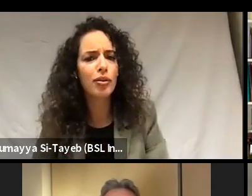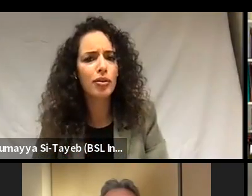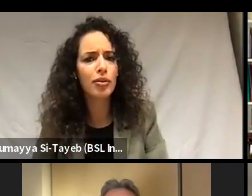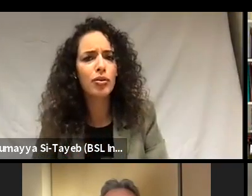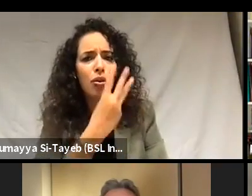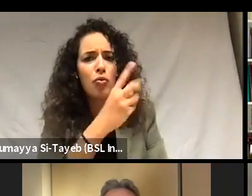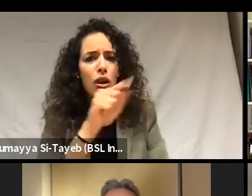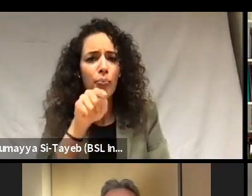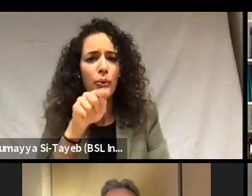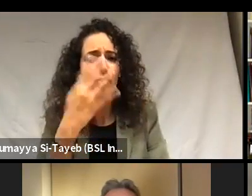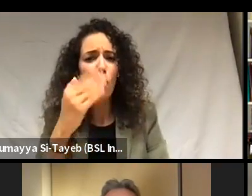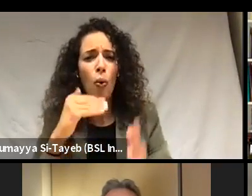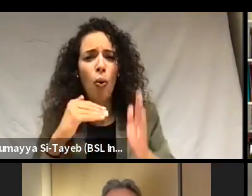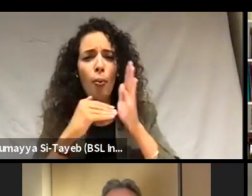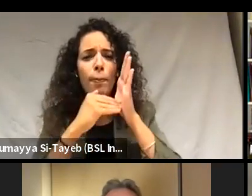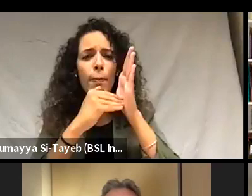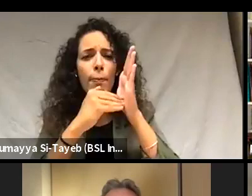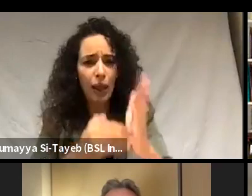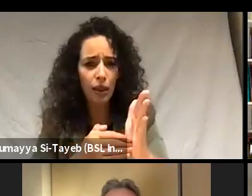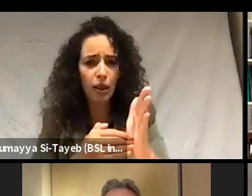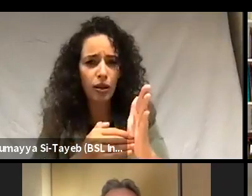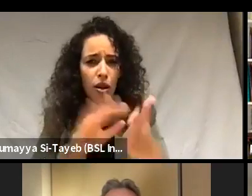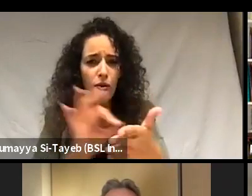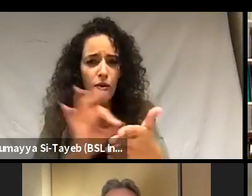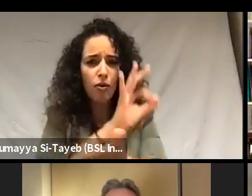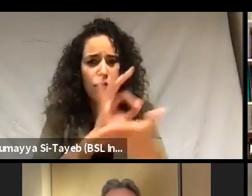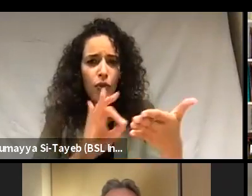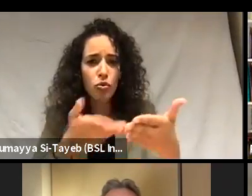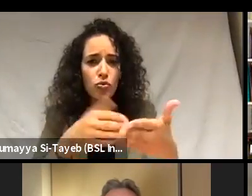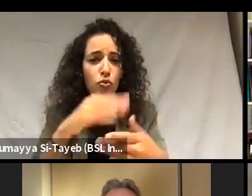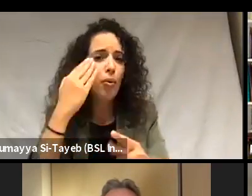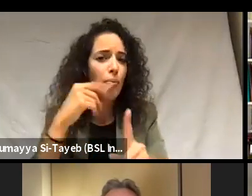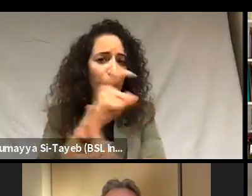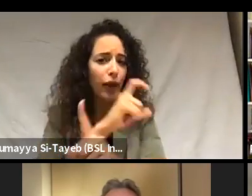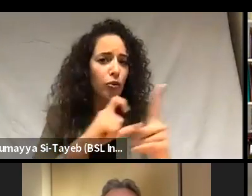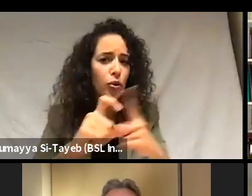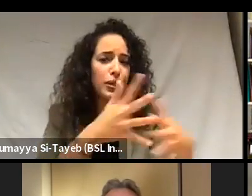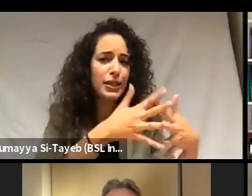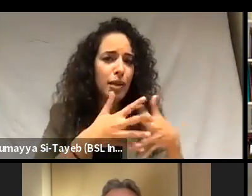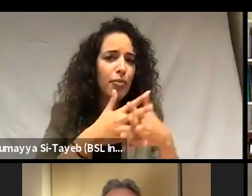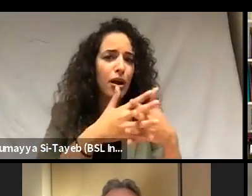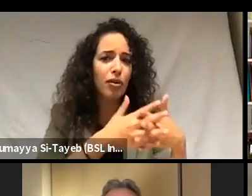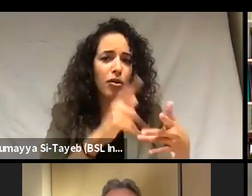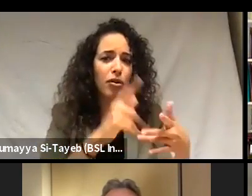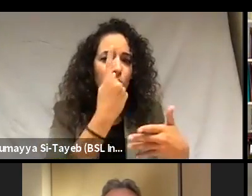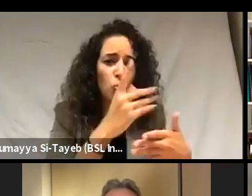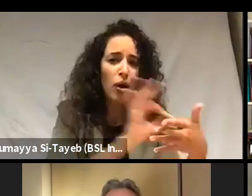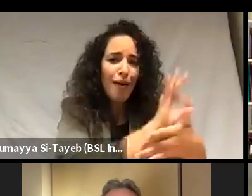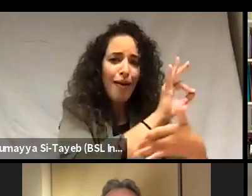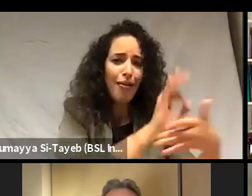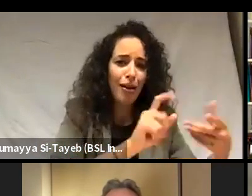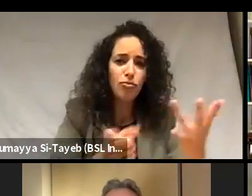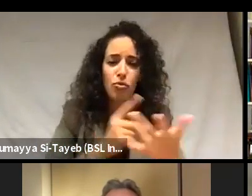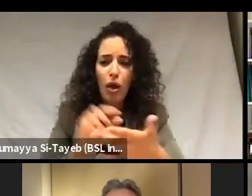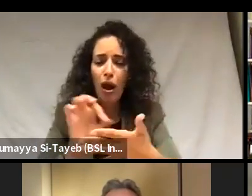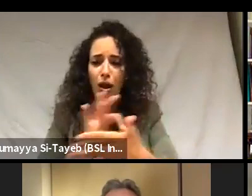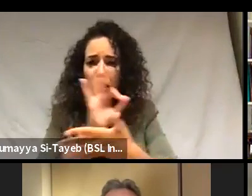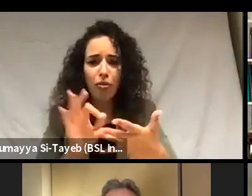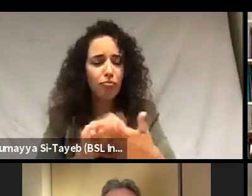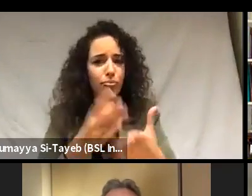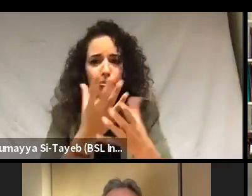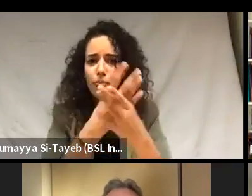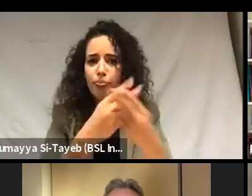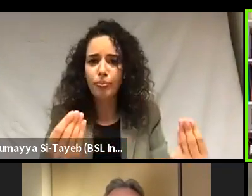3.4 million votes from the black community from one election to the next. But anyway, thank you very much,